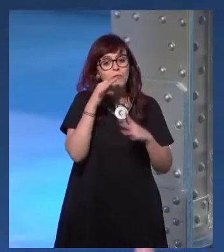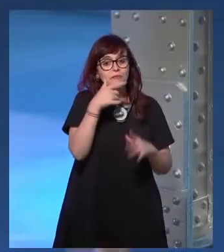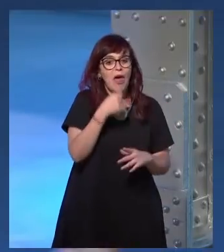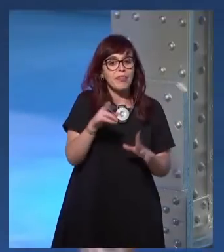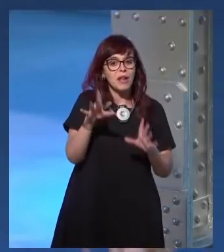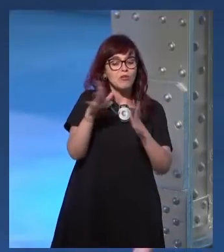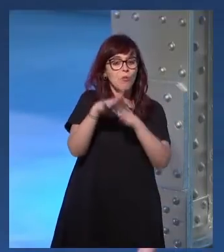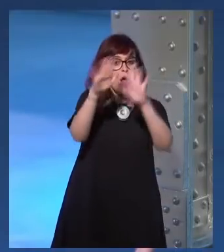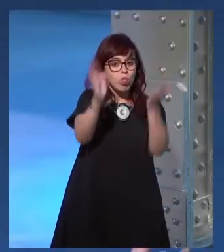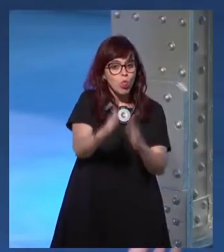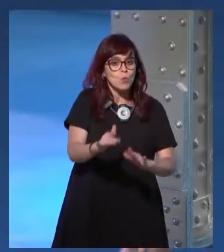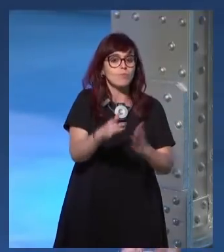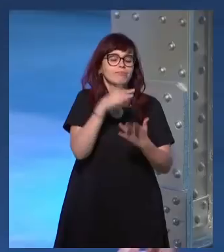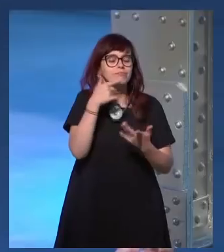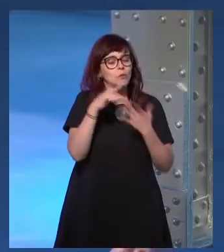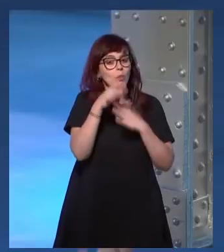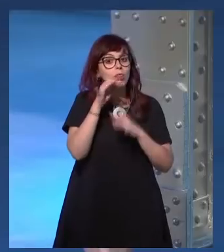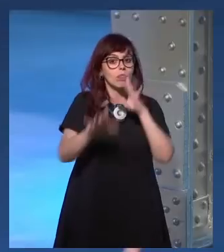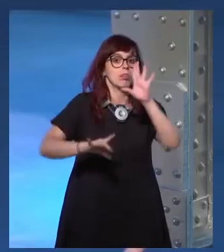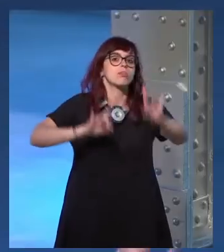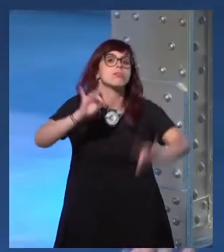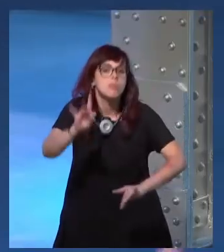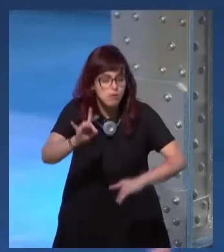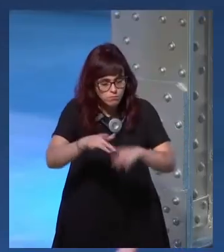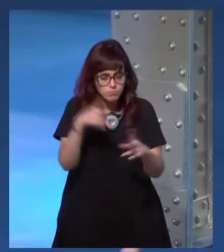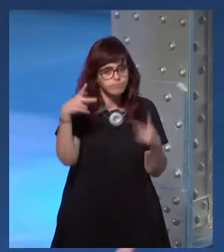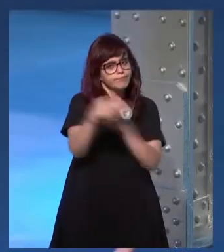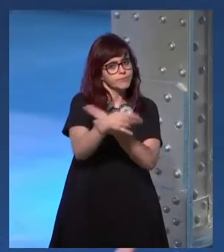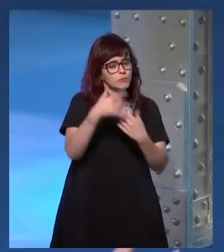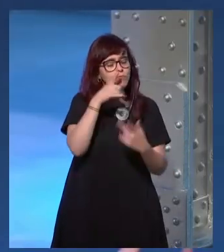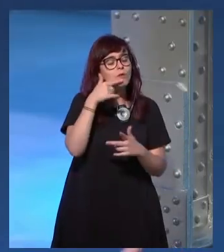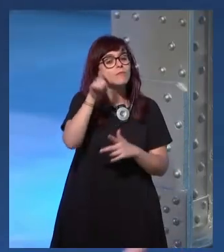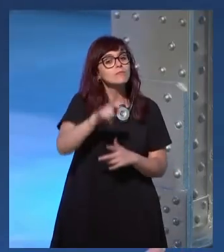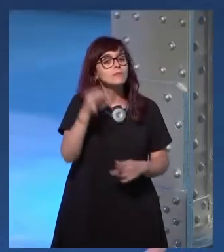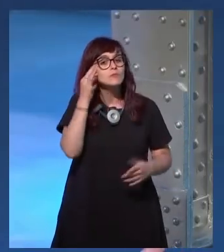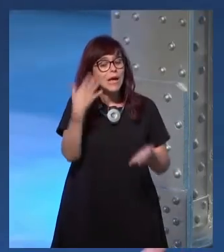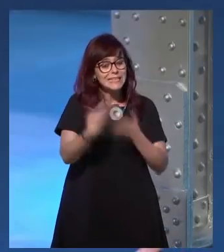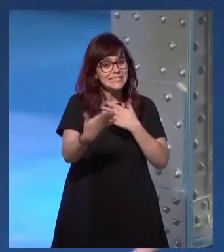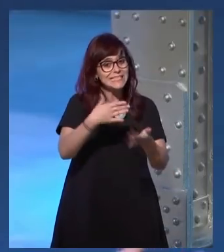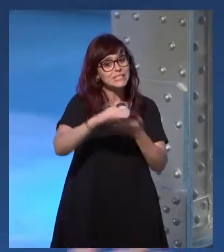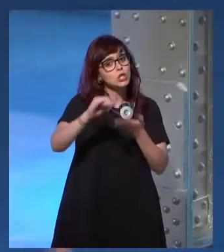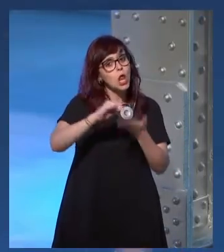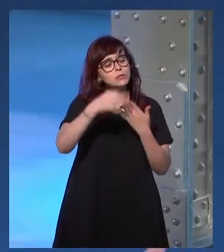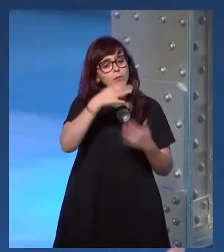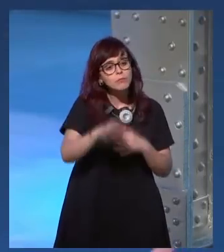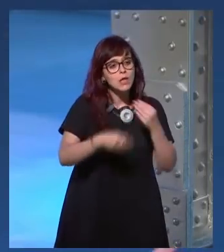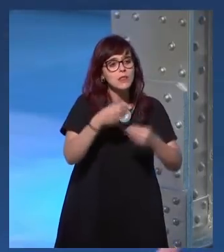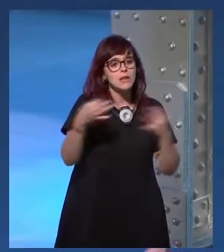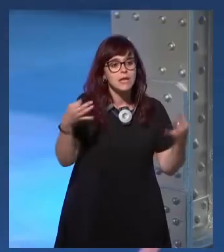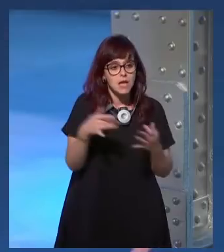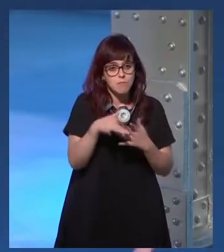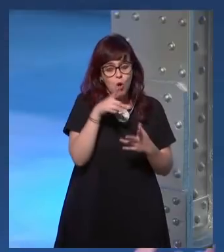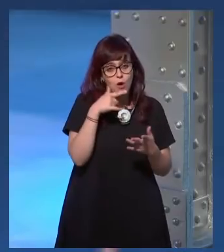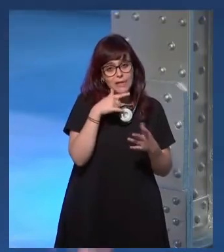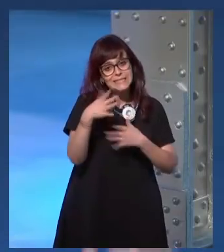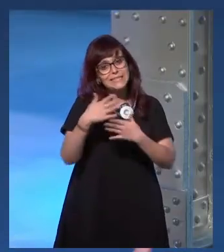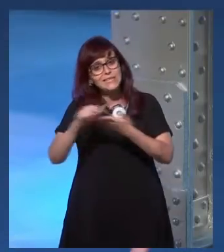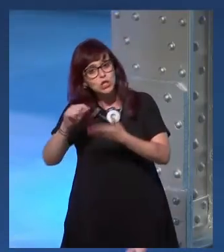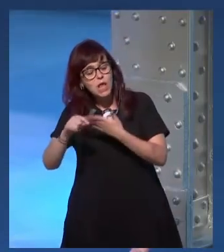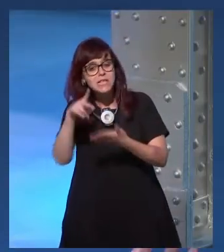of that. But what other ways or what other things can we do as writers,